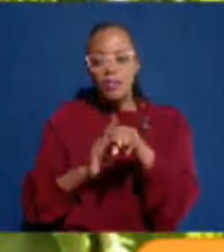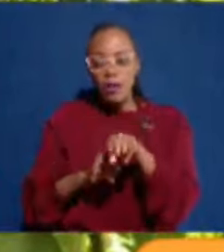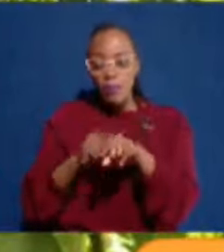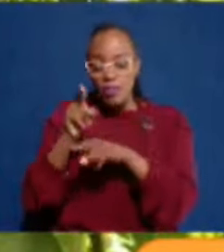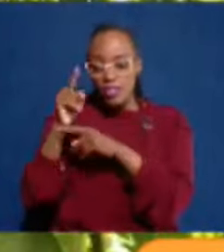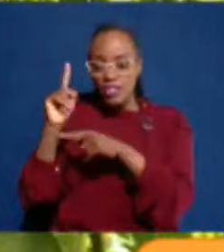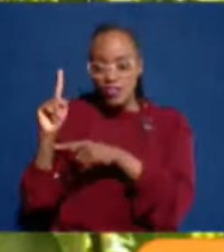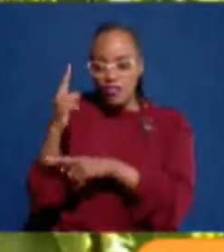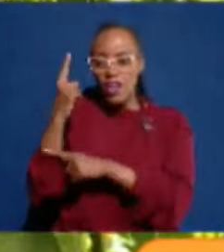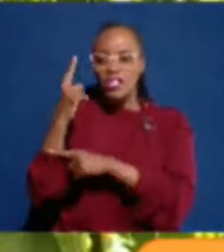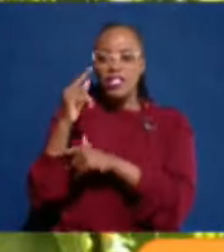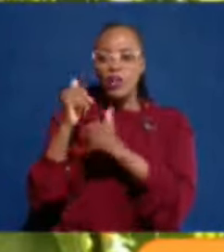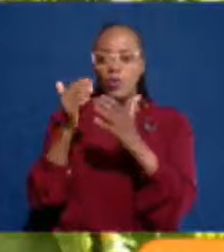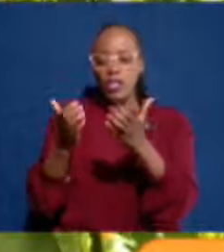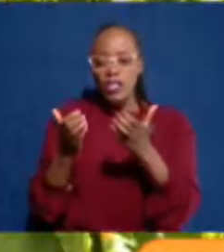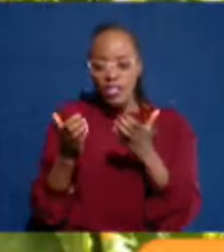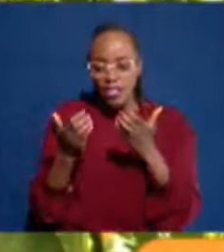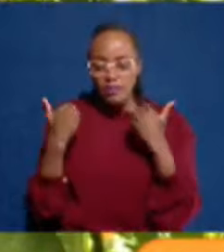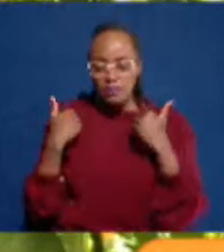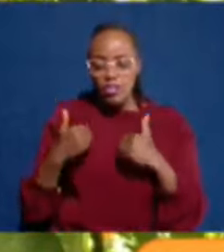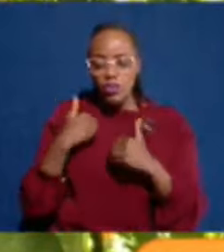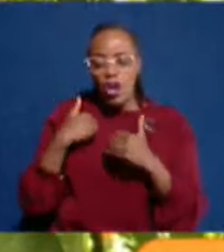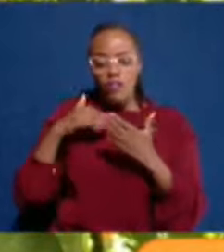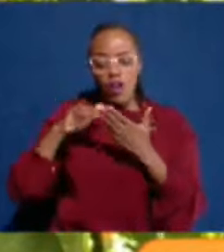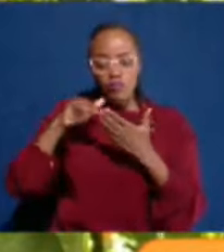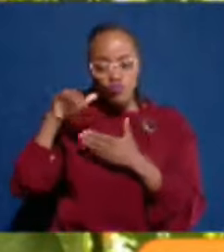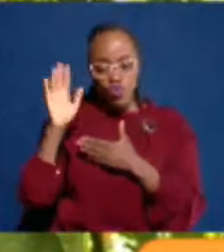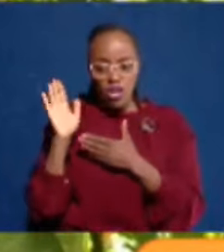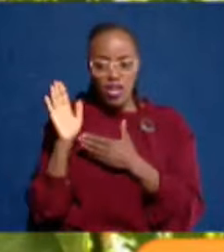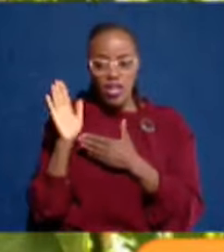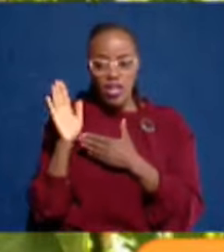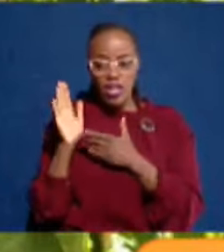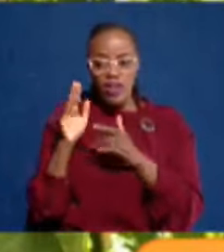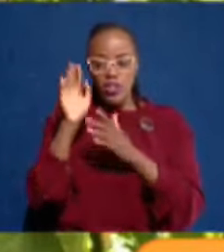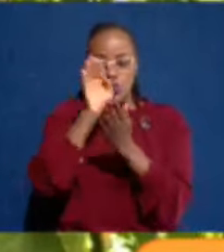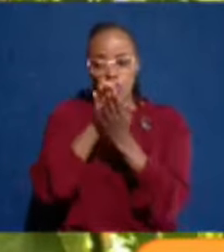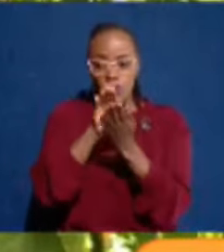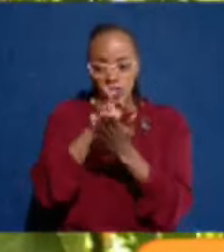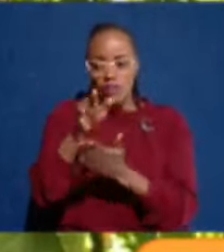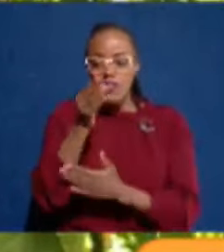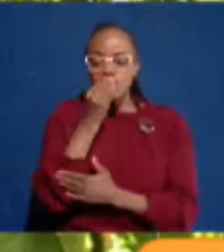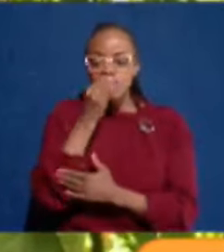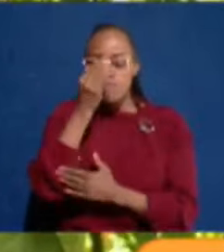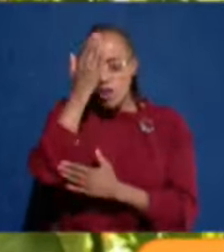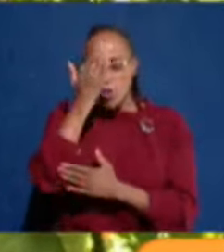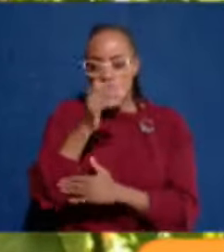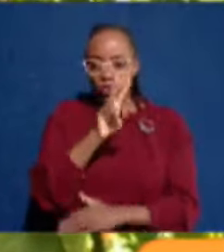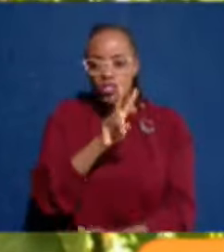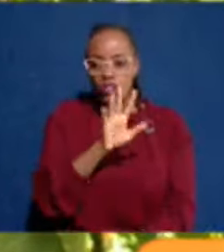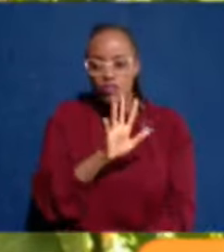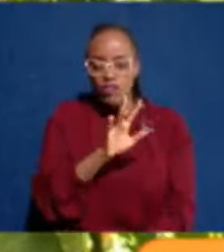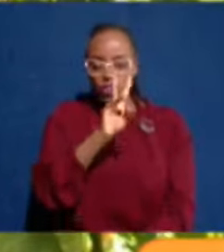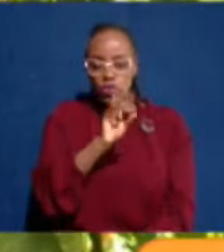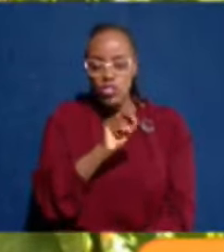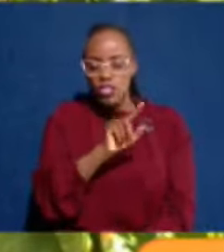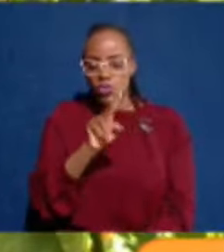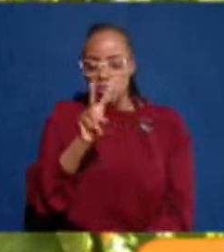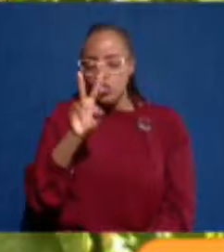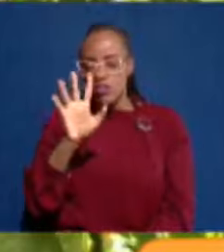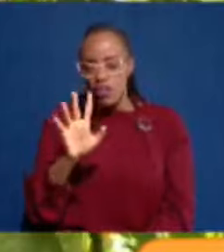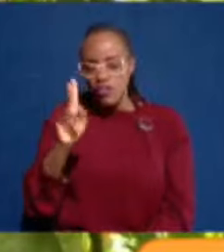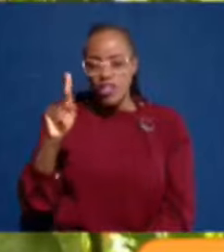kwanza itahitaji ni kuwe na store kubwa ya kupreserve hiyo chakula, kwa sababu 20 to 25 kgs